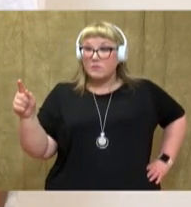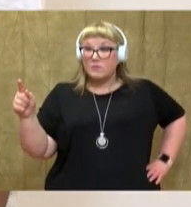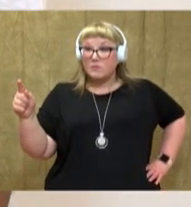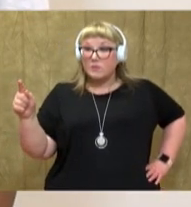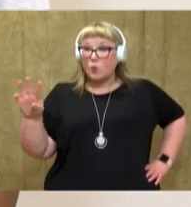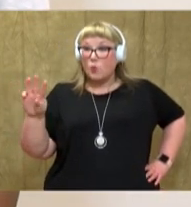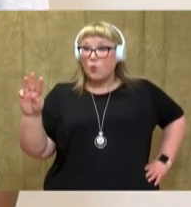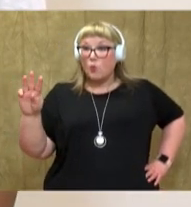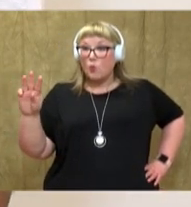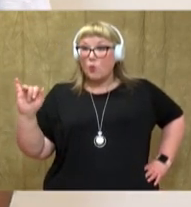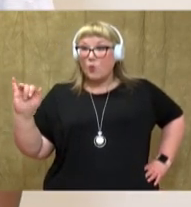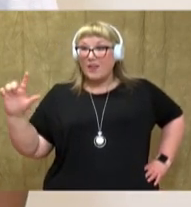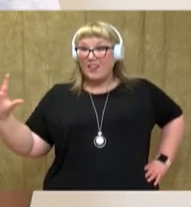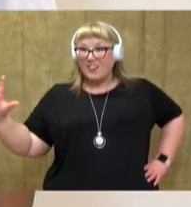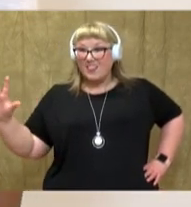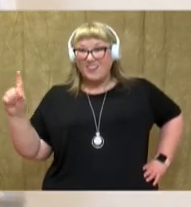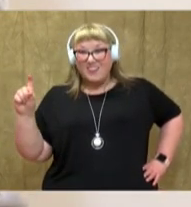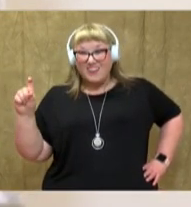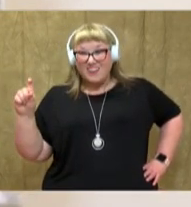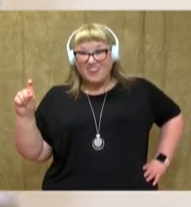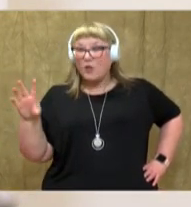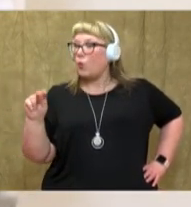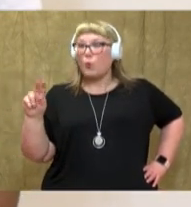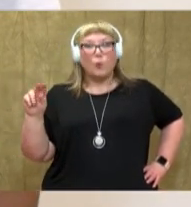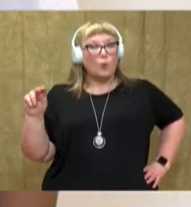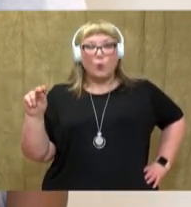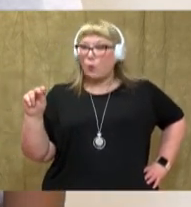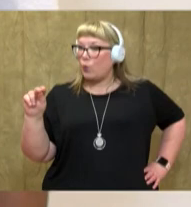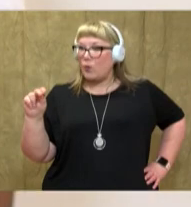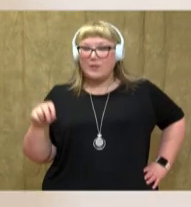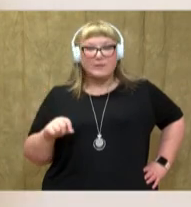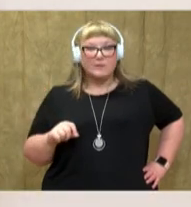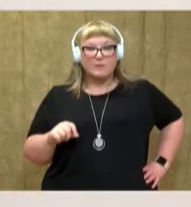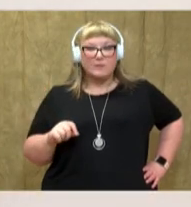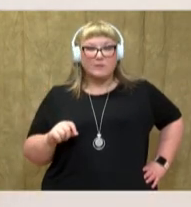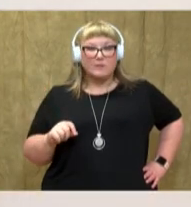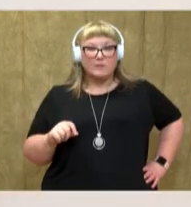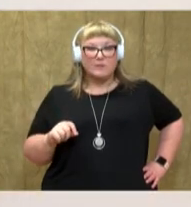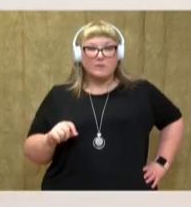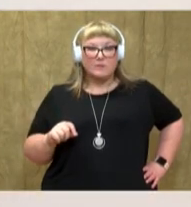Will. Not there either?